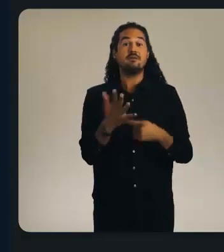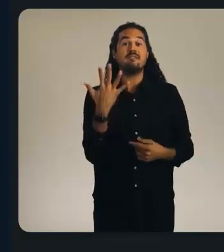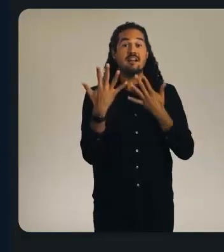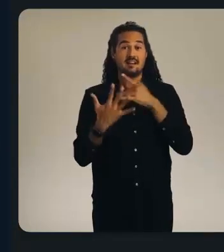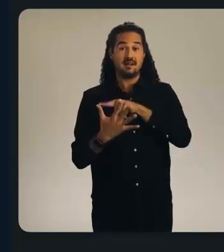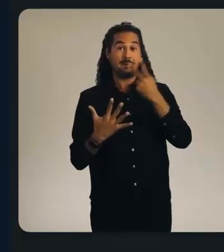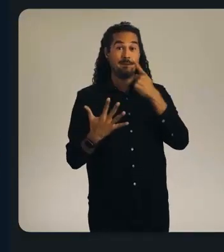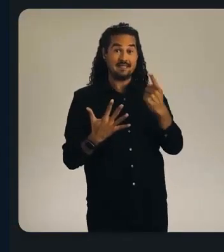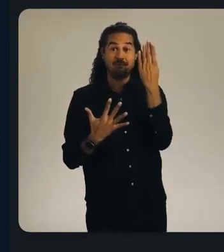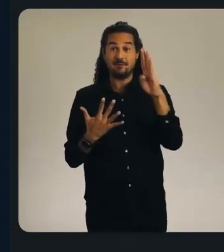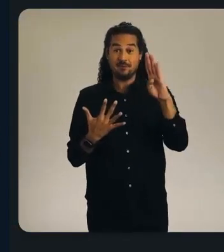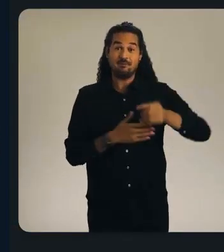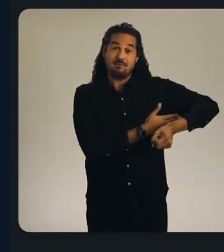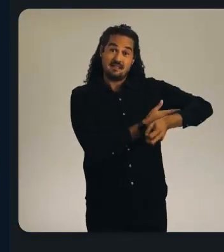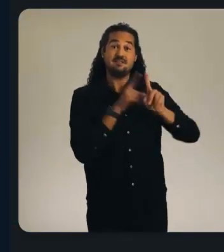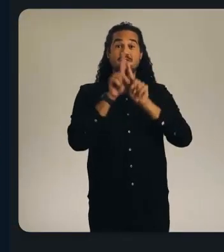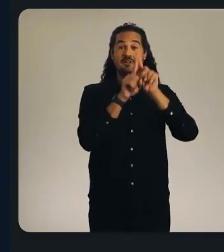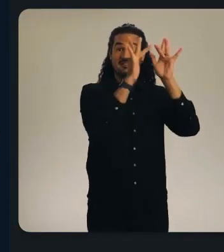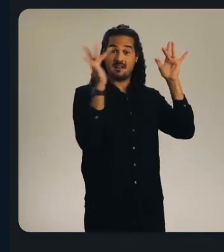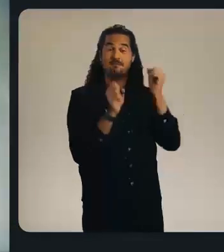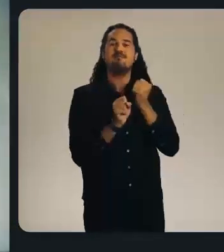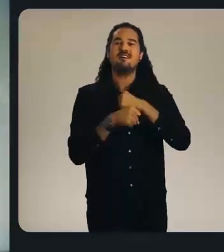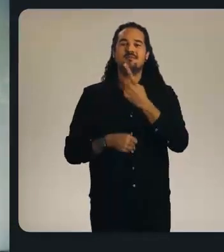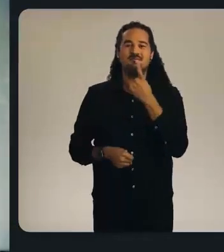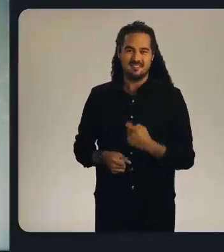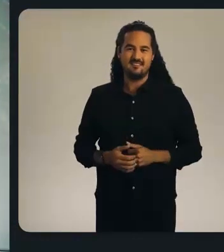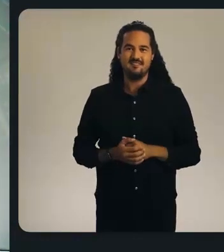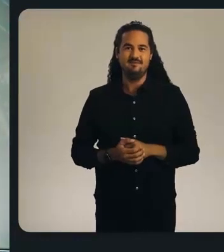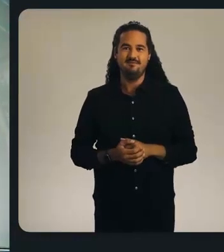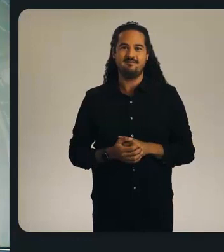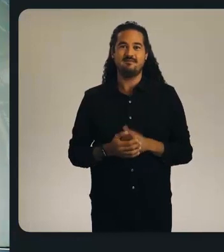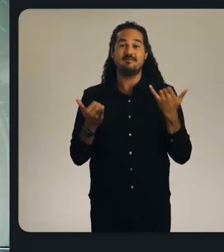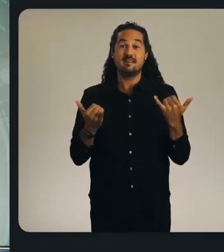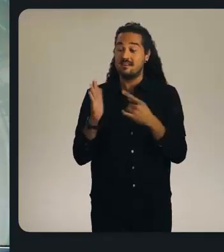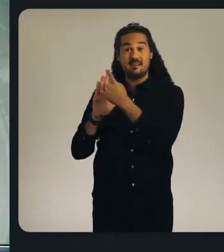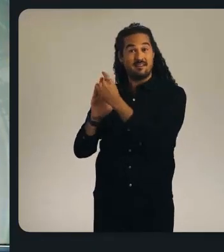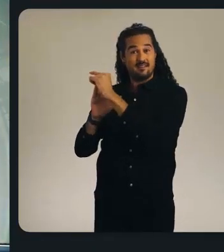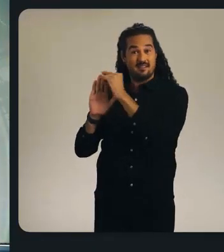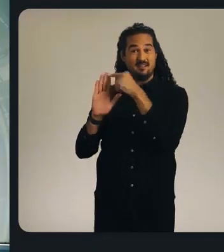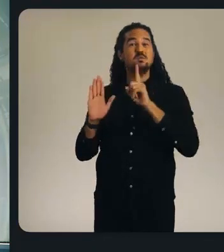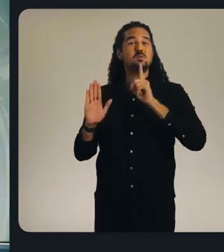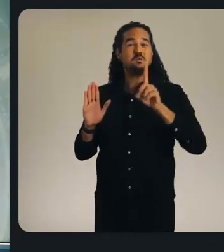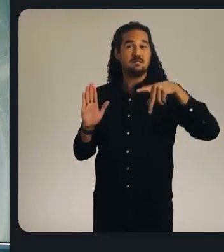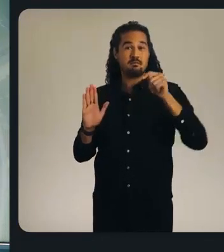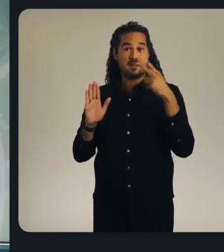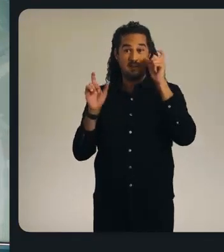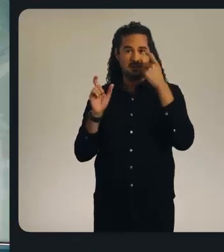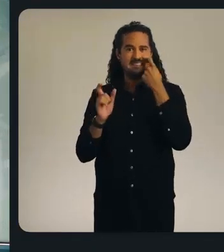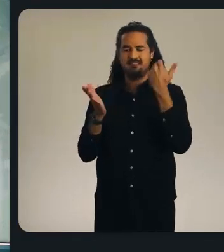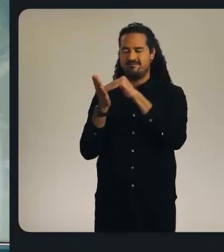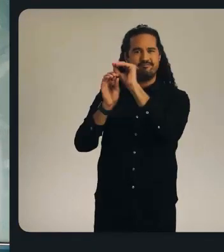pink, blue, midnight, starlight, and product red. On the front, the TrueDepth camera system has been re-engineered to provide more display